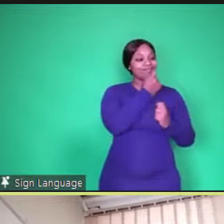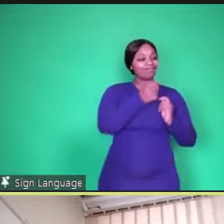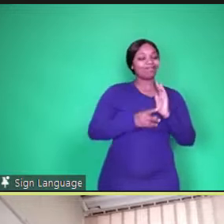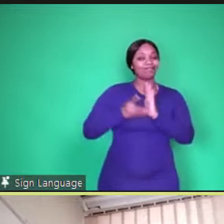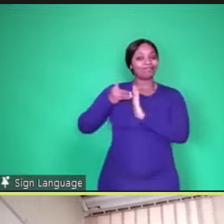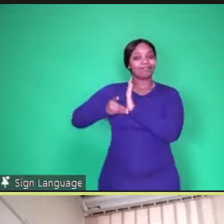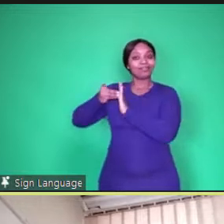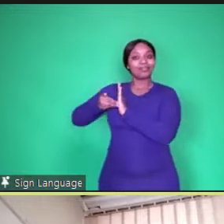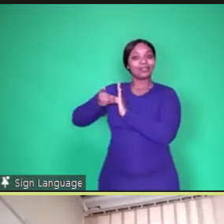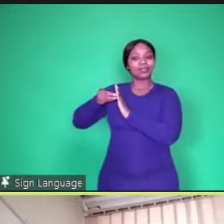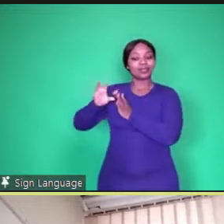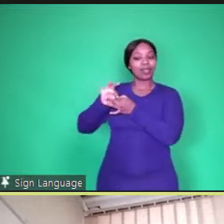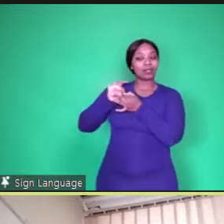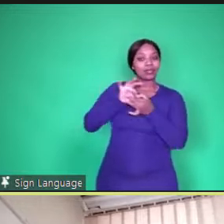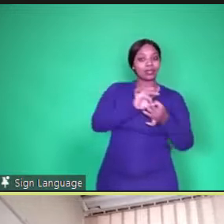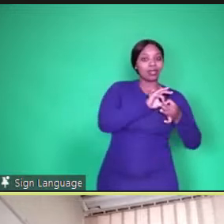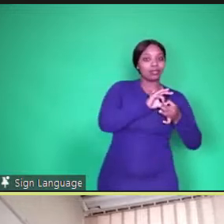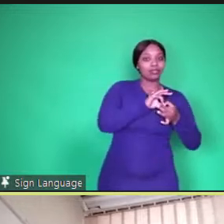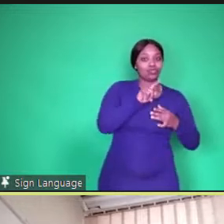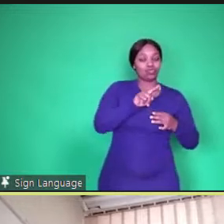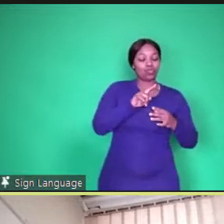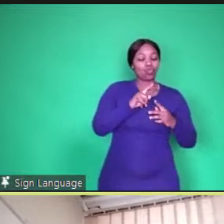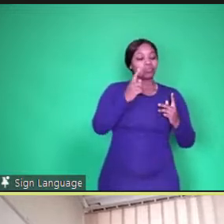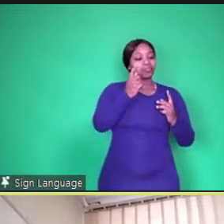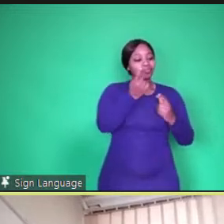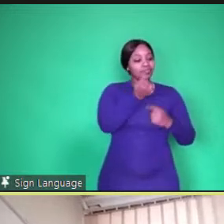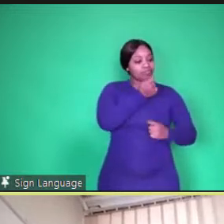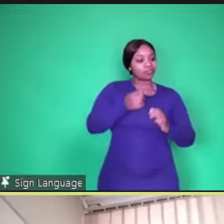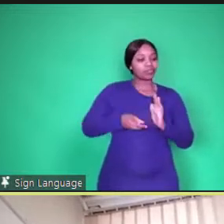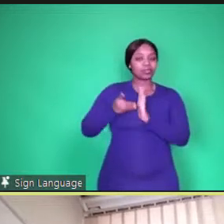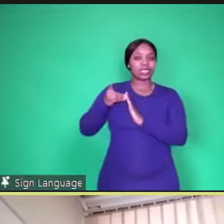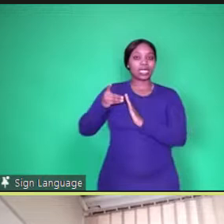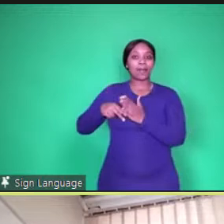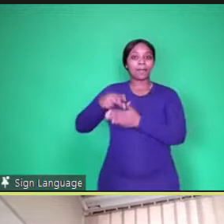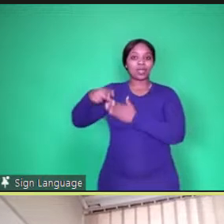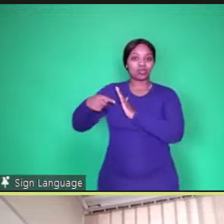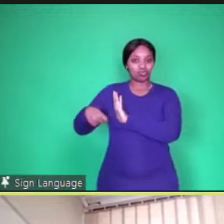modernization project, which saw the influx of